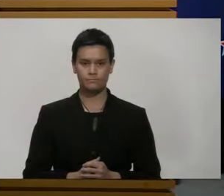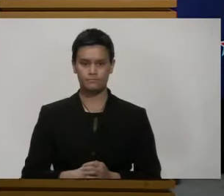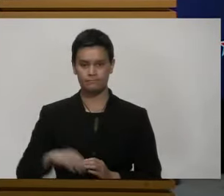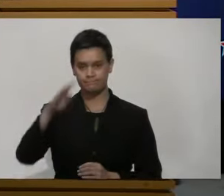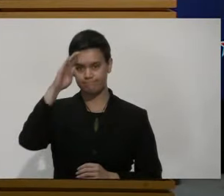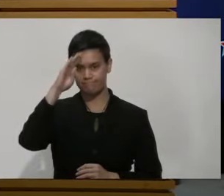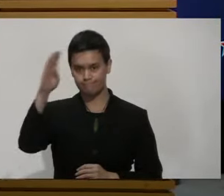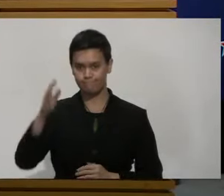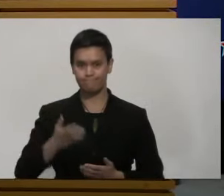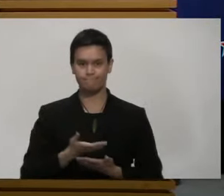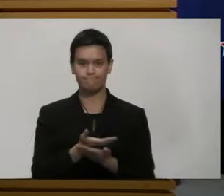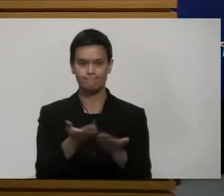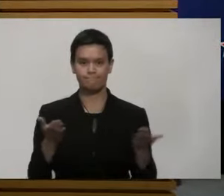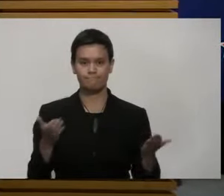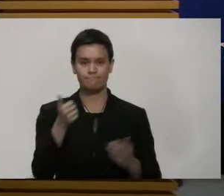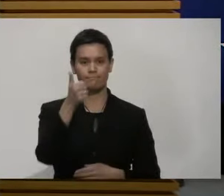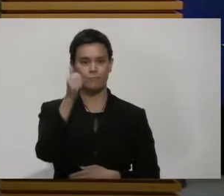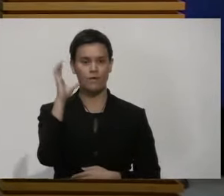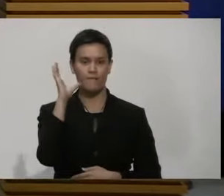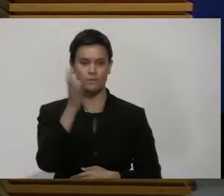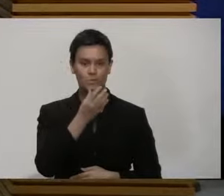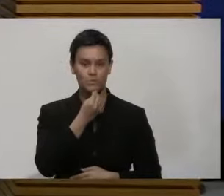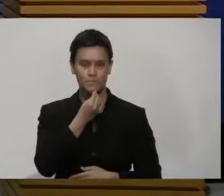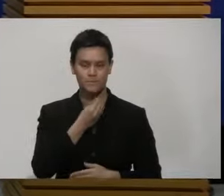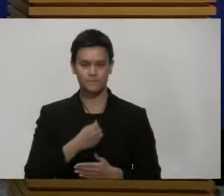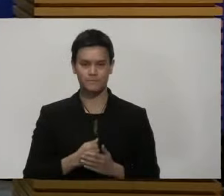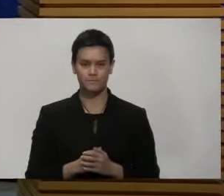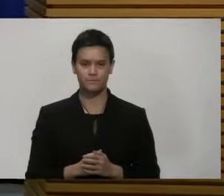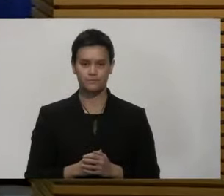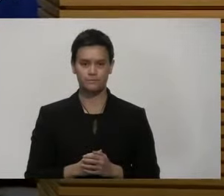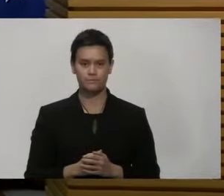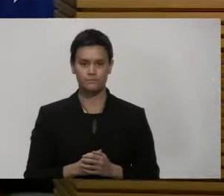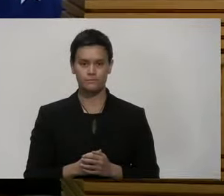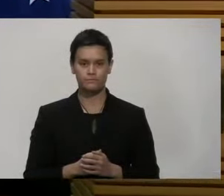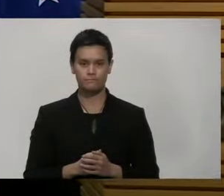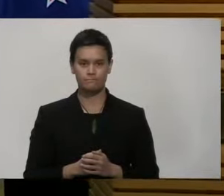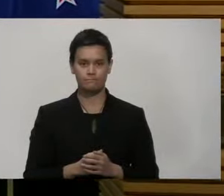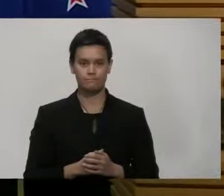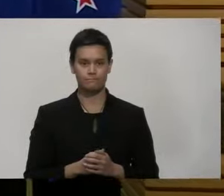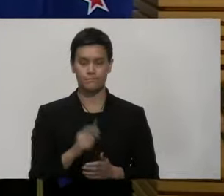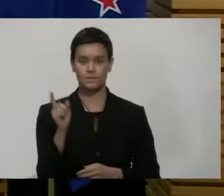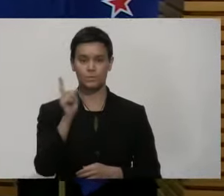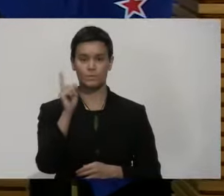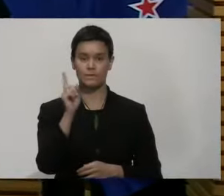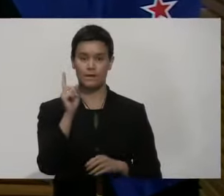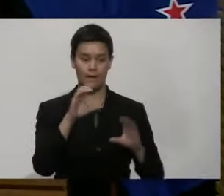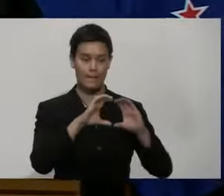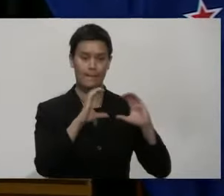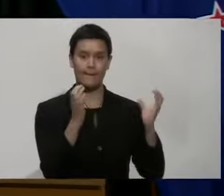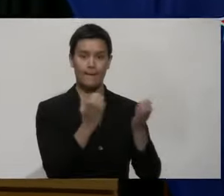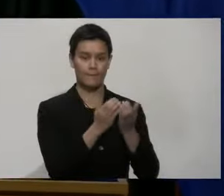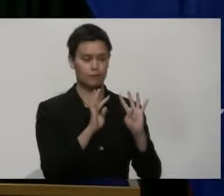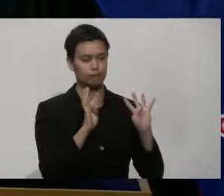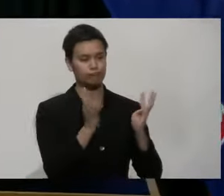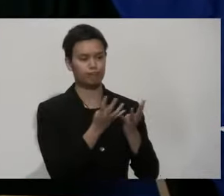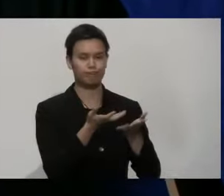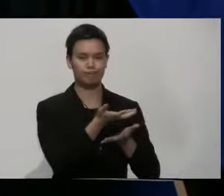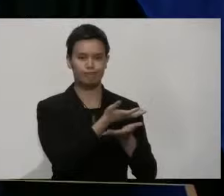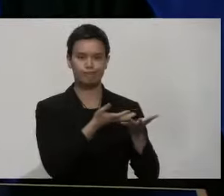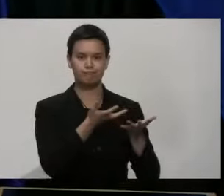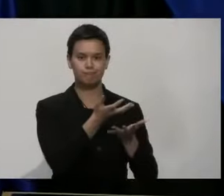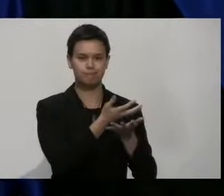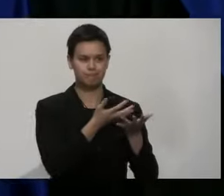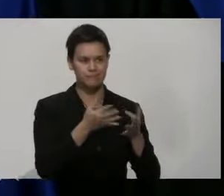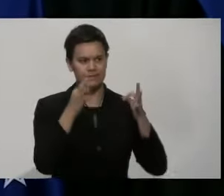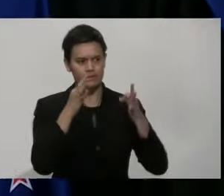Kia ora koutou katoa. Good afternoon, everyone. The Cabinet met today to determine the next